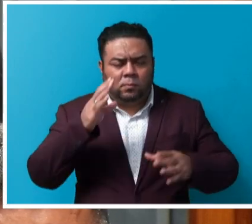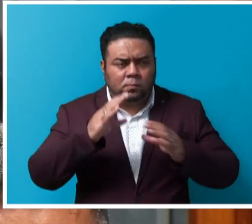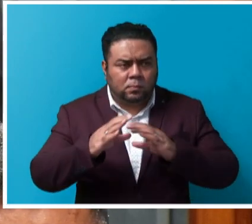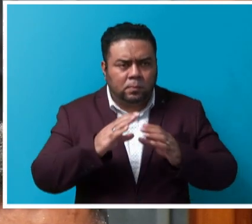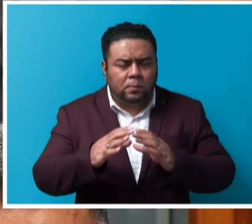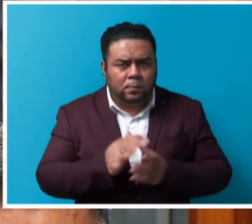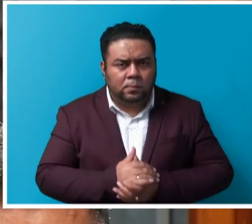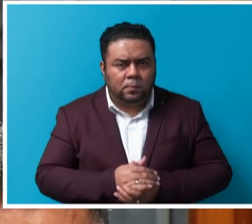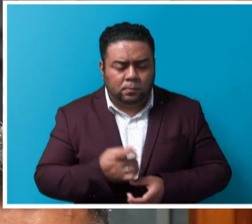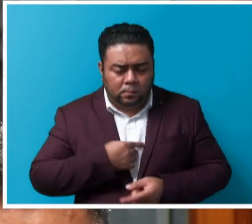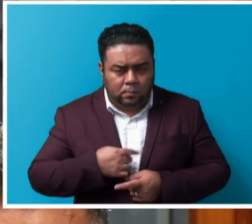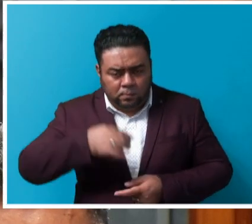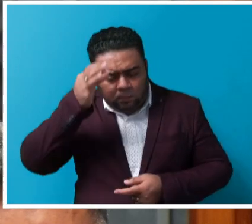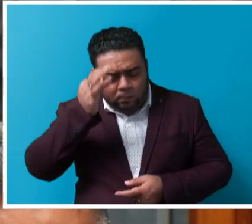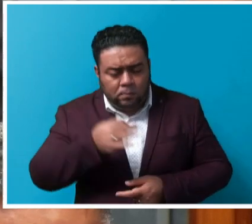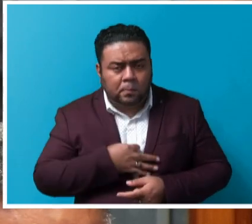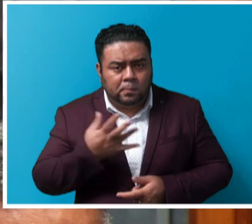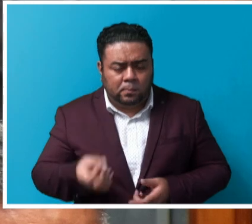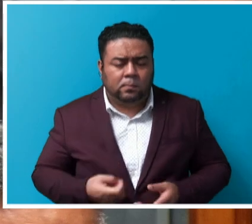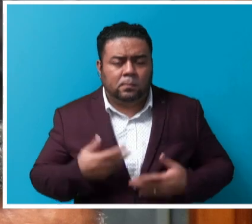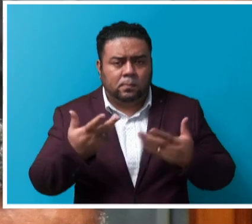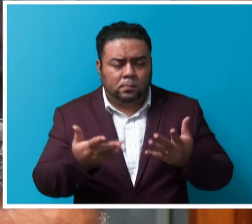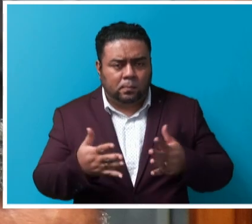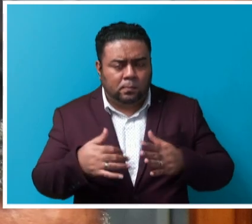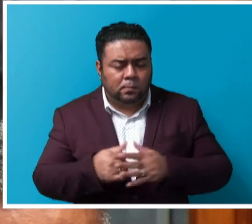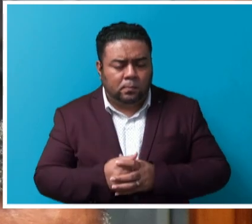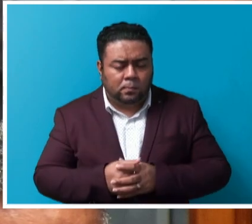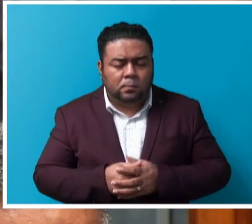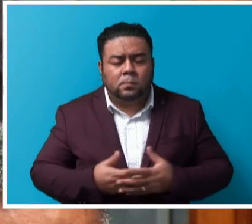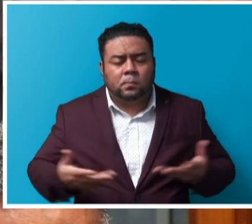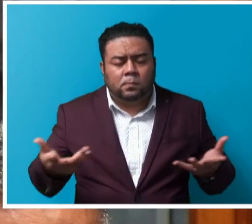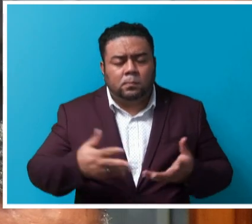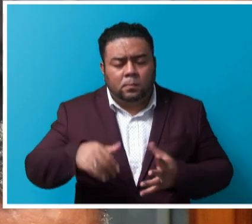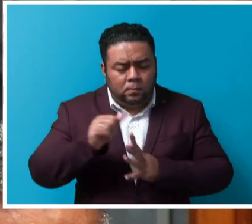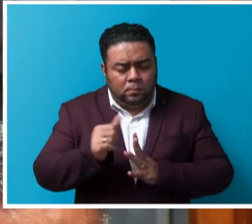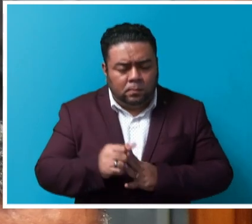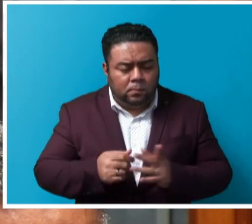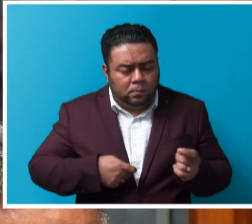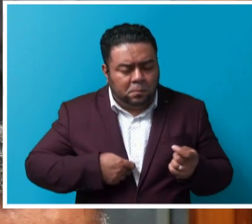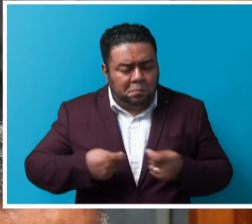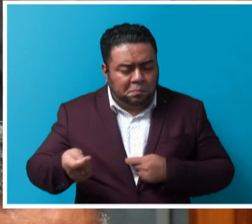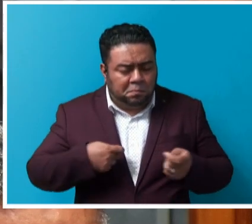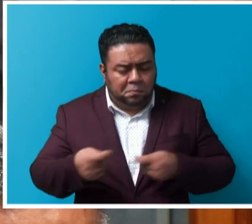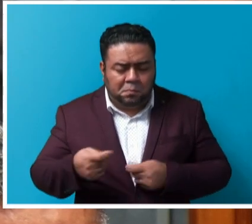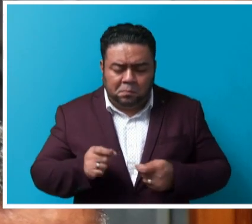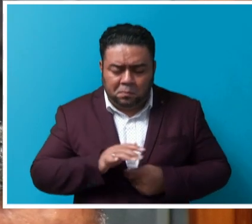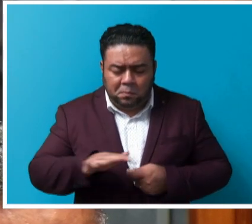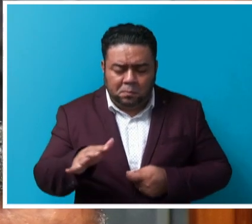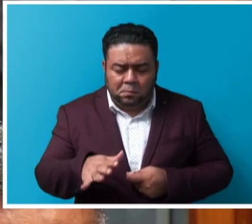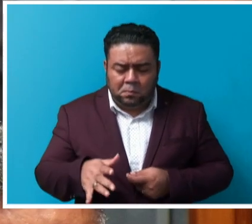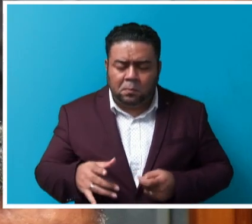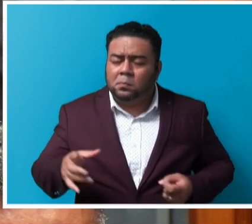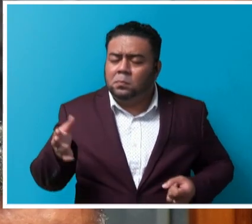We believe that this will provide platforms for them to also market themselves, even through both